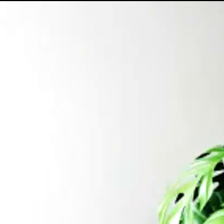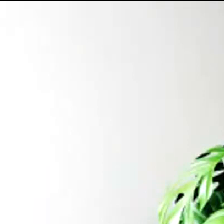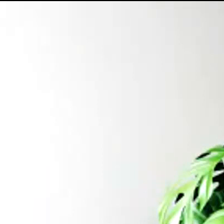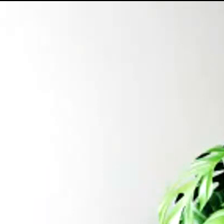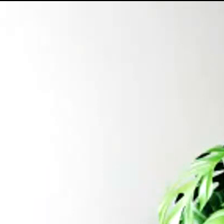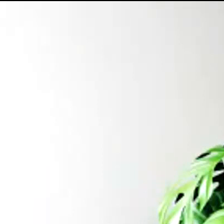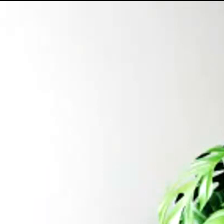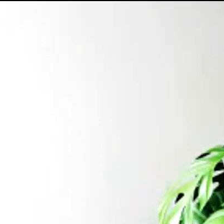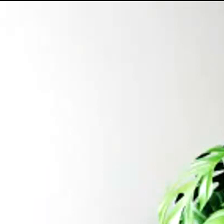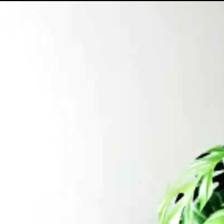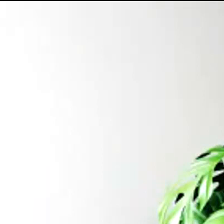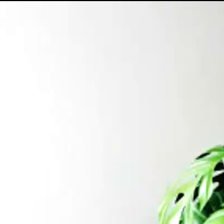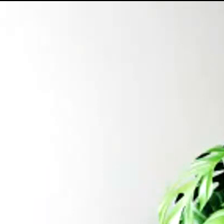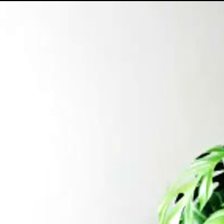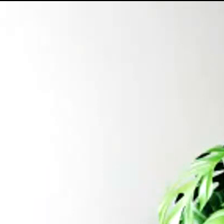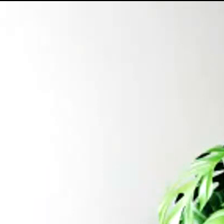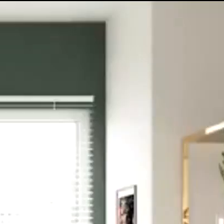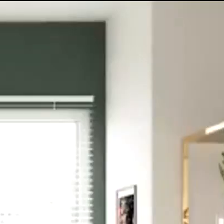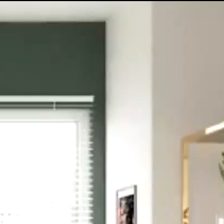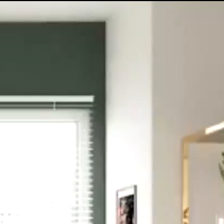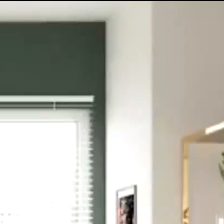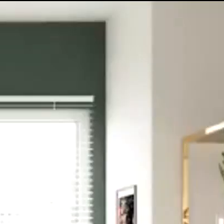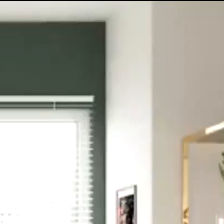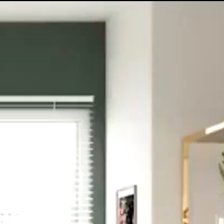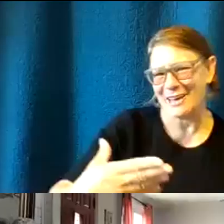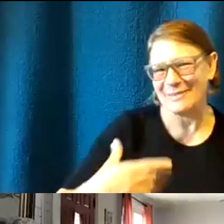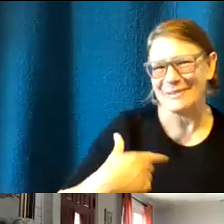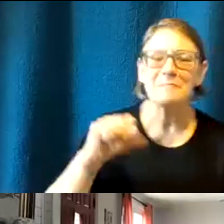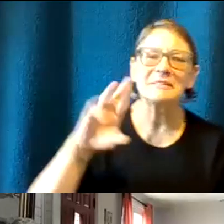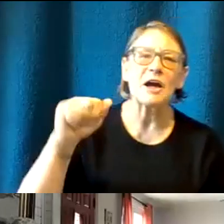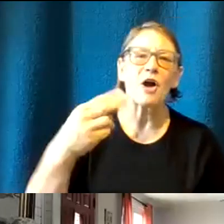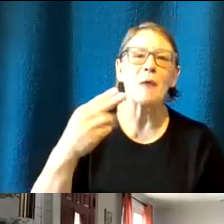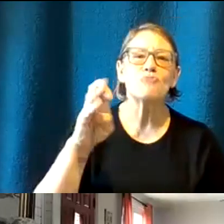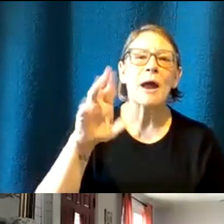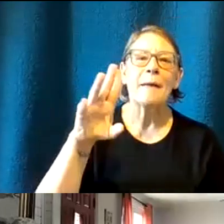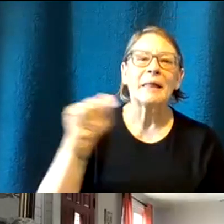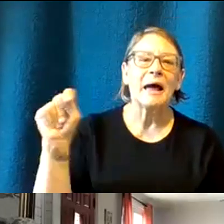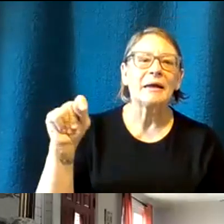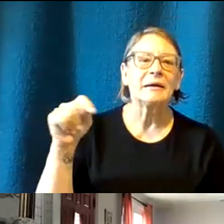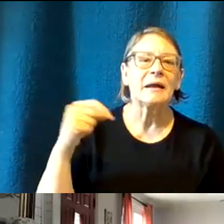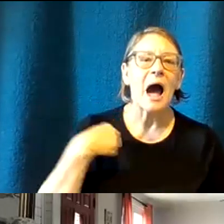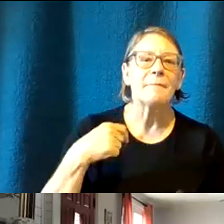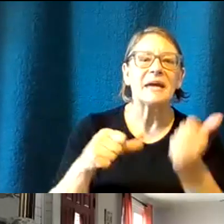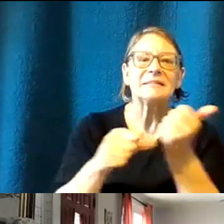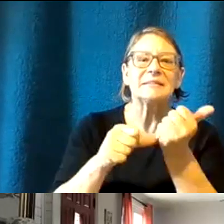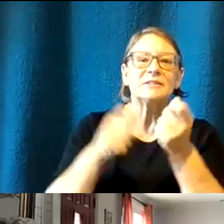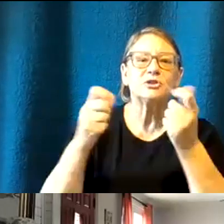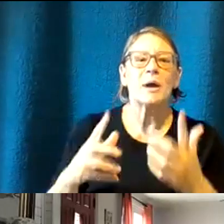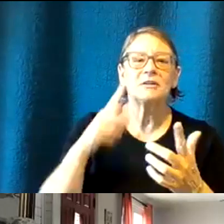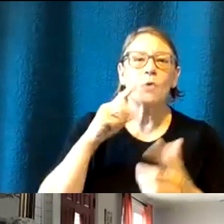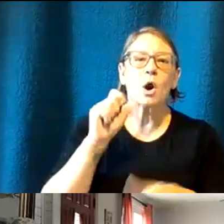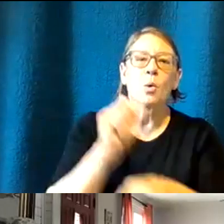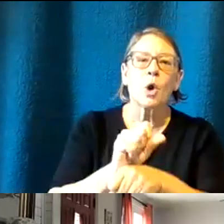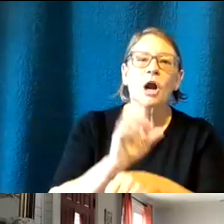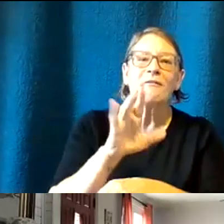to introduce yourself, Sarah? Thank you. My name is Sarah Bramblet, and I'm the Interim Assistant Director for Workforce